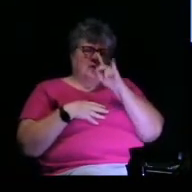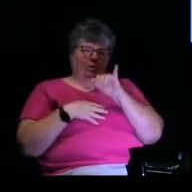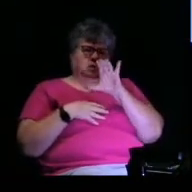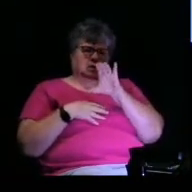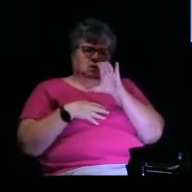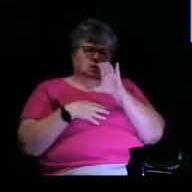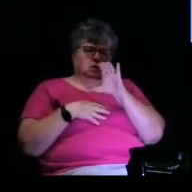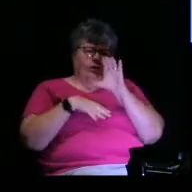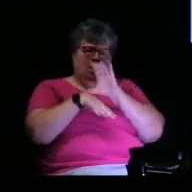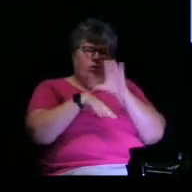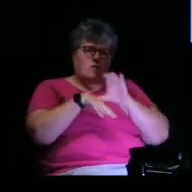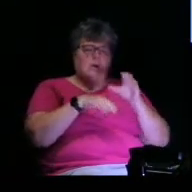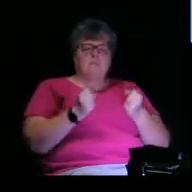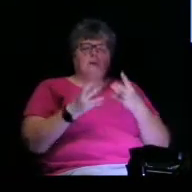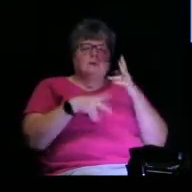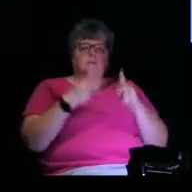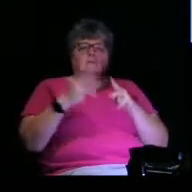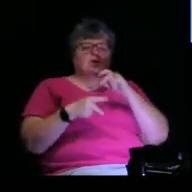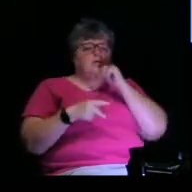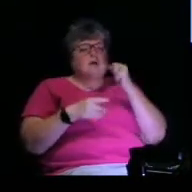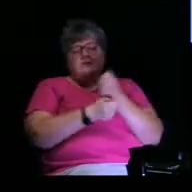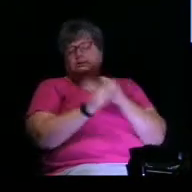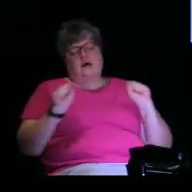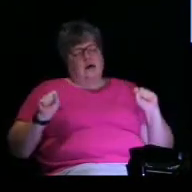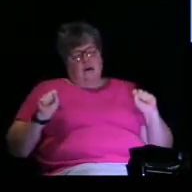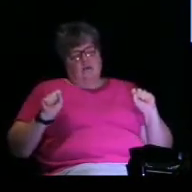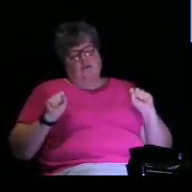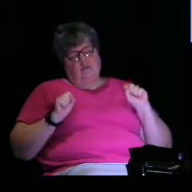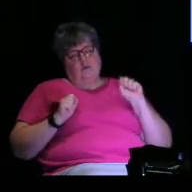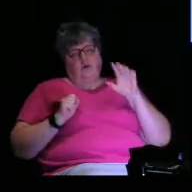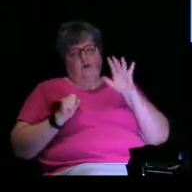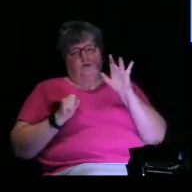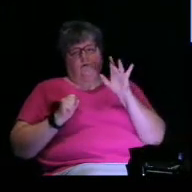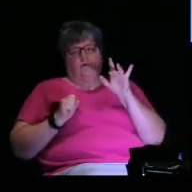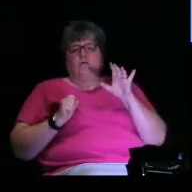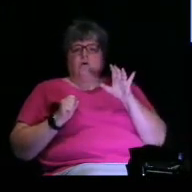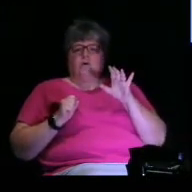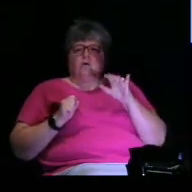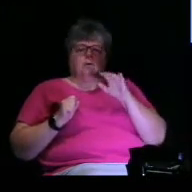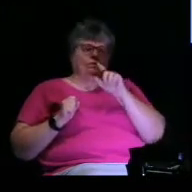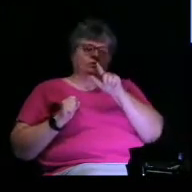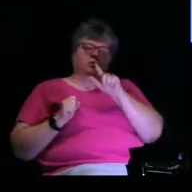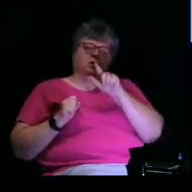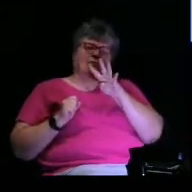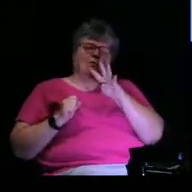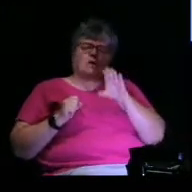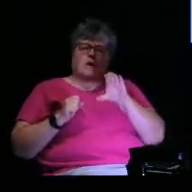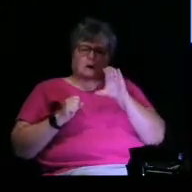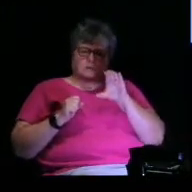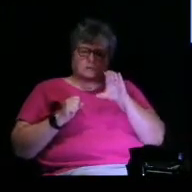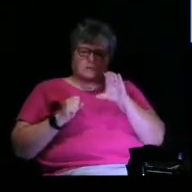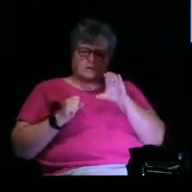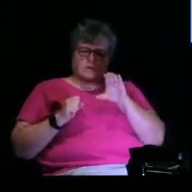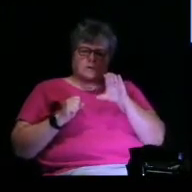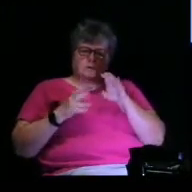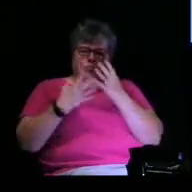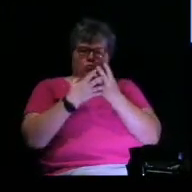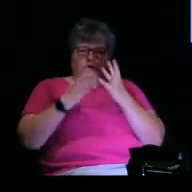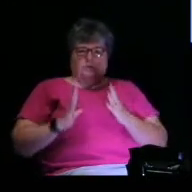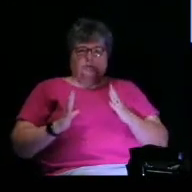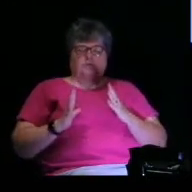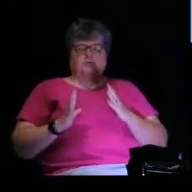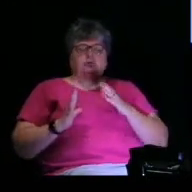saved? There are 2,400 residents at the Sterling Correctional Facility, and a lot of them are not saved. And